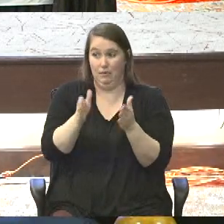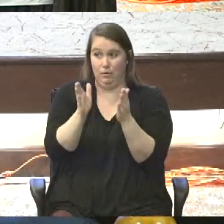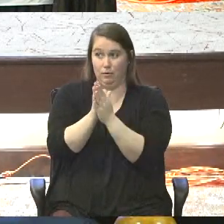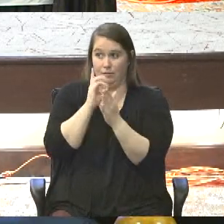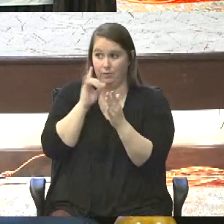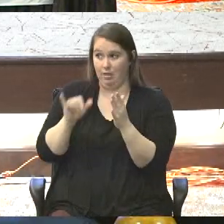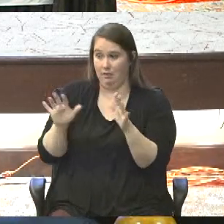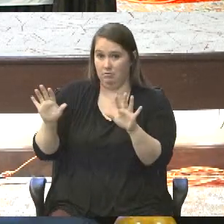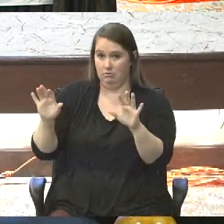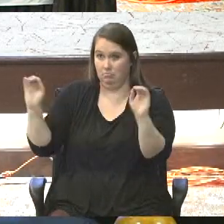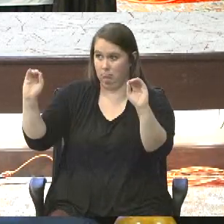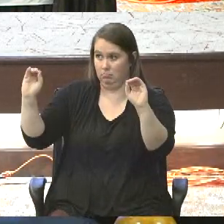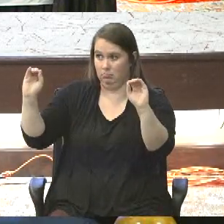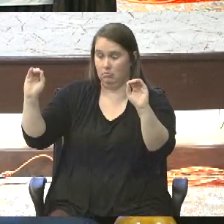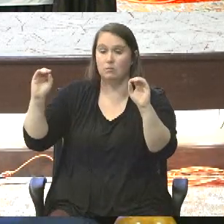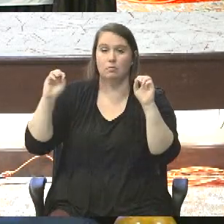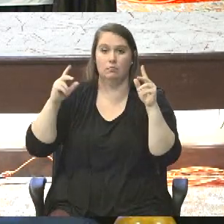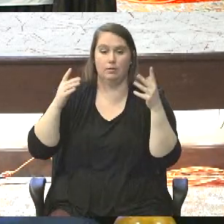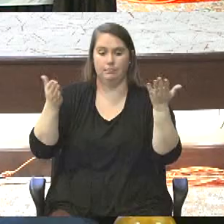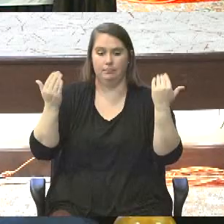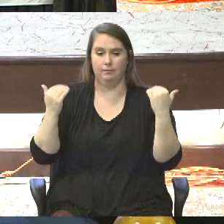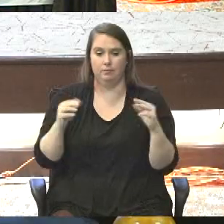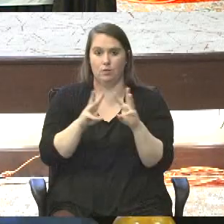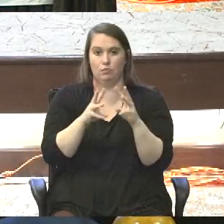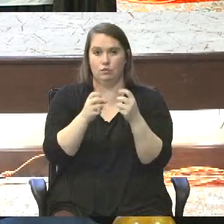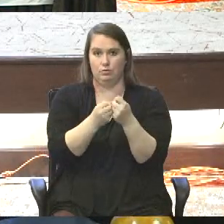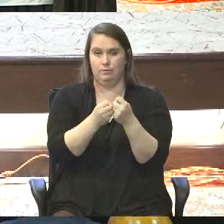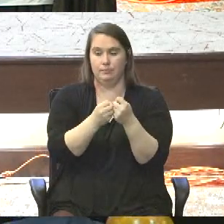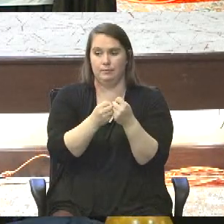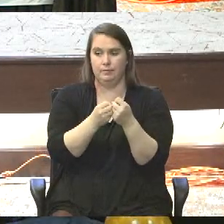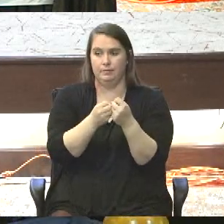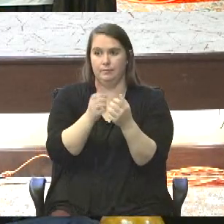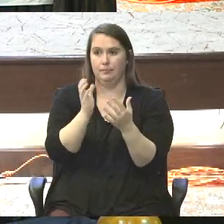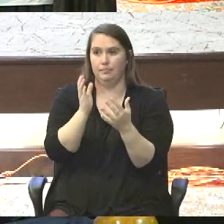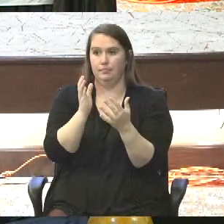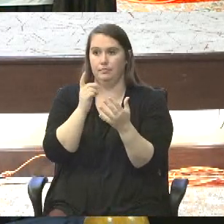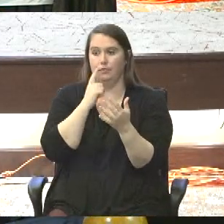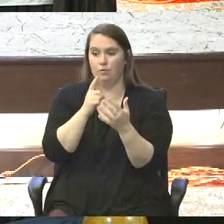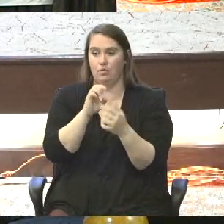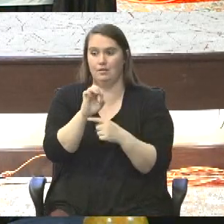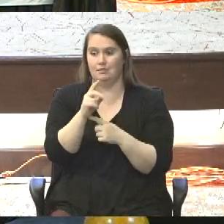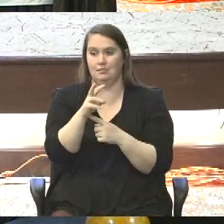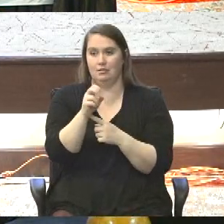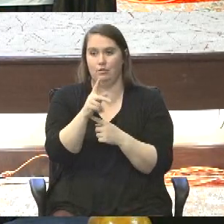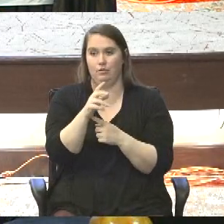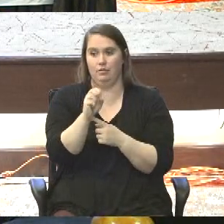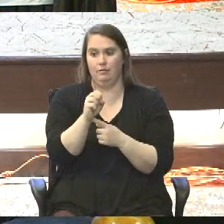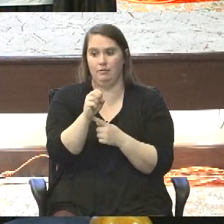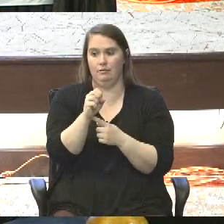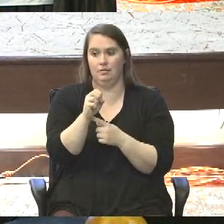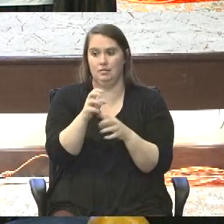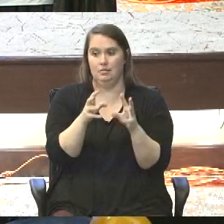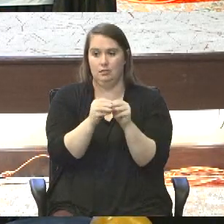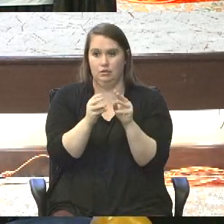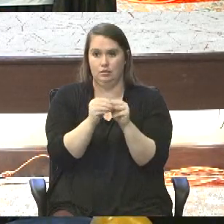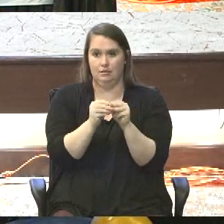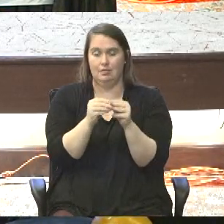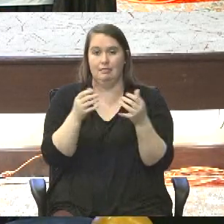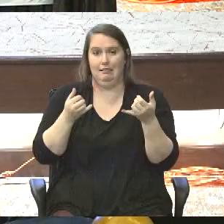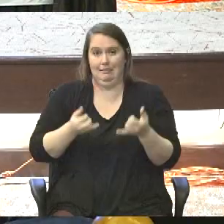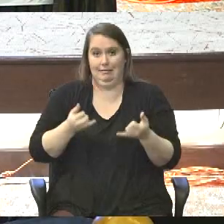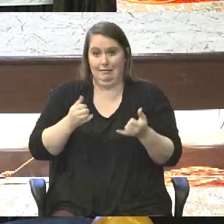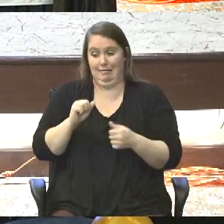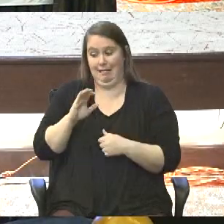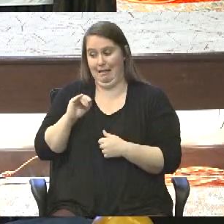None. There being none, we will now recess to work session and reconvene regular session for executive session as read into the record by Acting Assistant